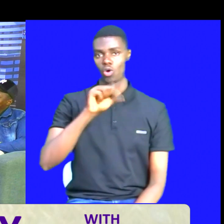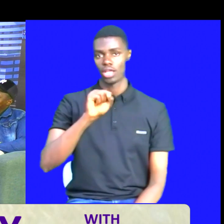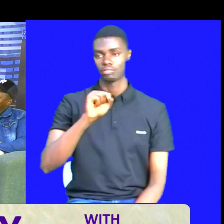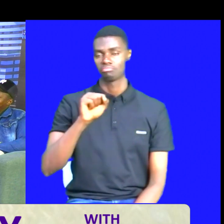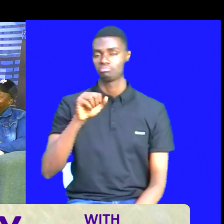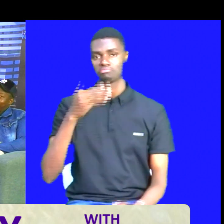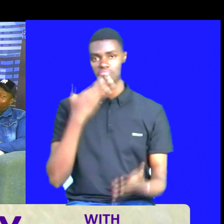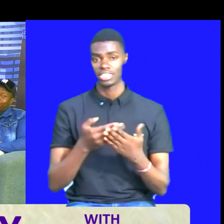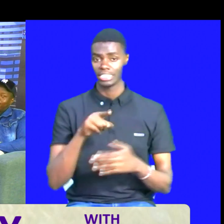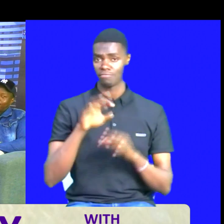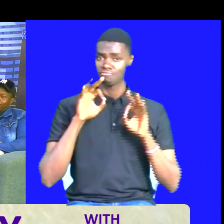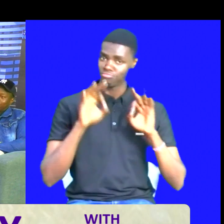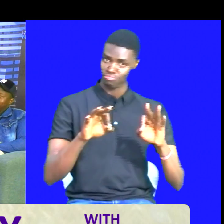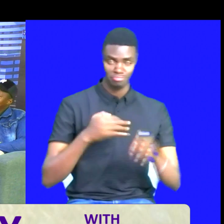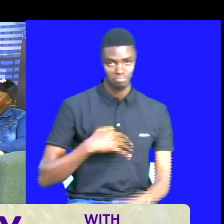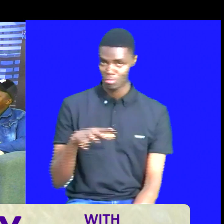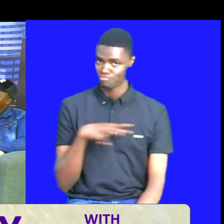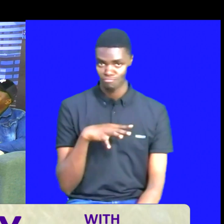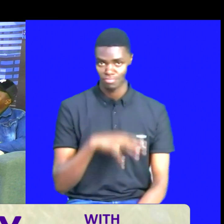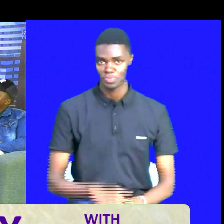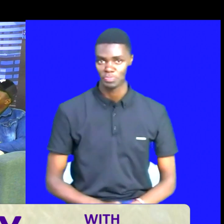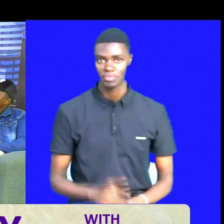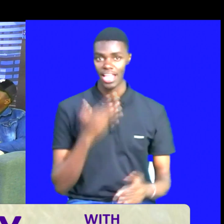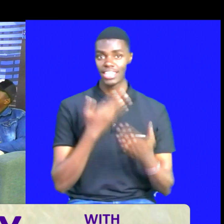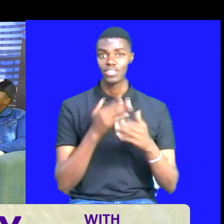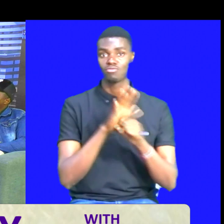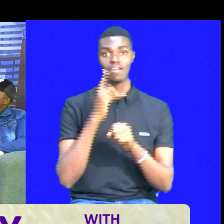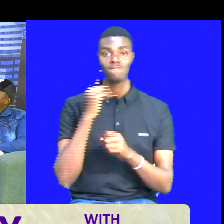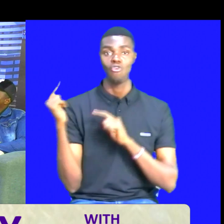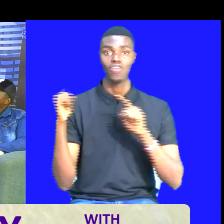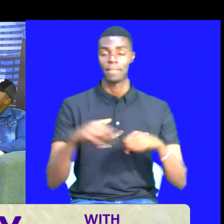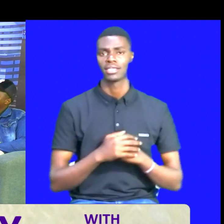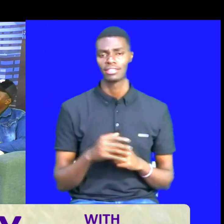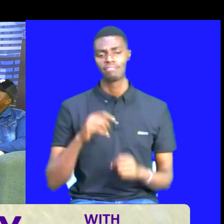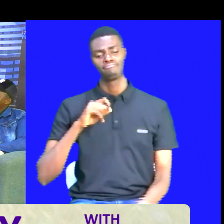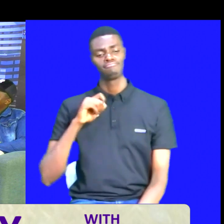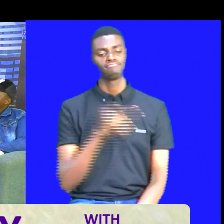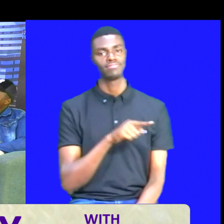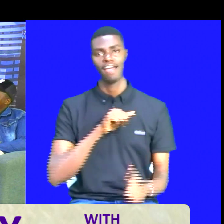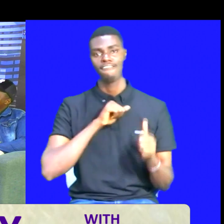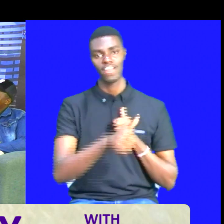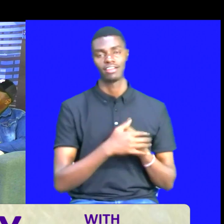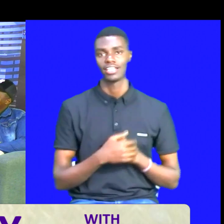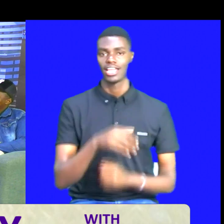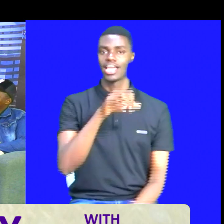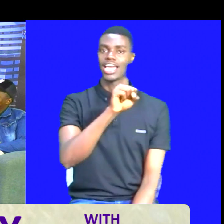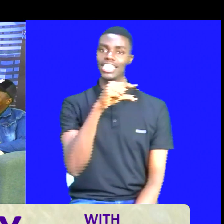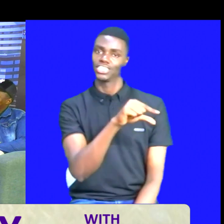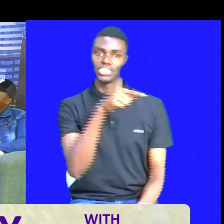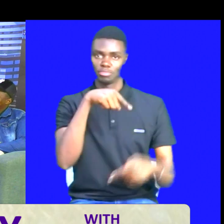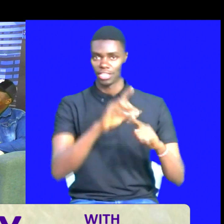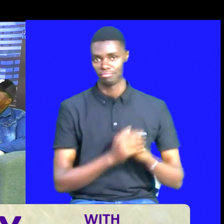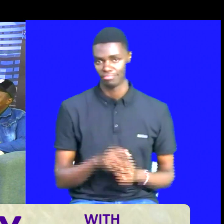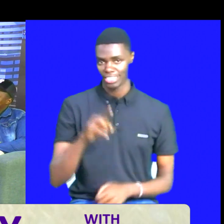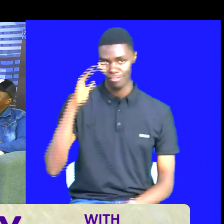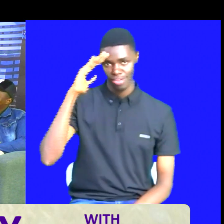Uko salama? Niko poa kabisa. Kabisa. Also, thank you so much for making time. Farthest pale mwisho tuko na Mr. SG himself. Yes, sir. How